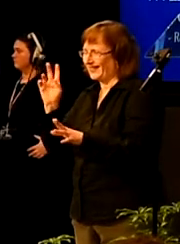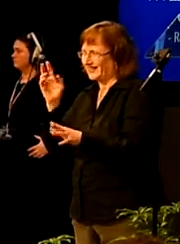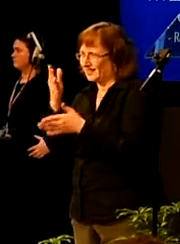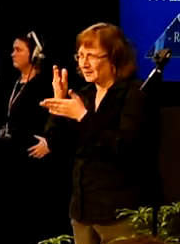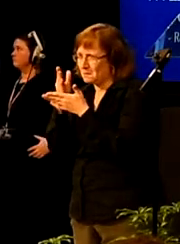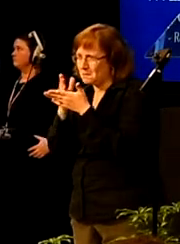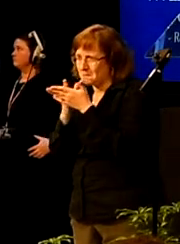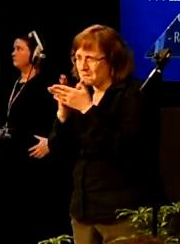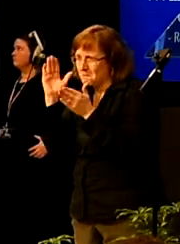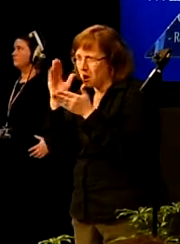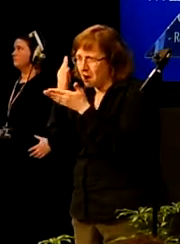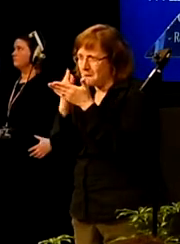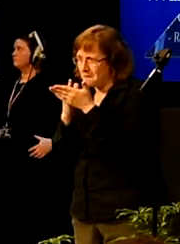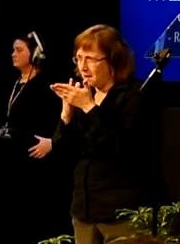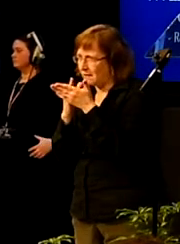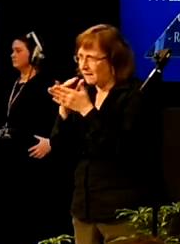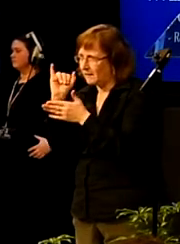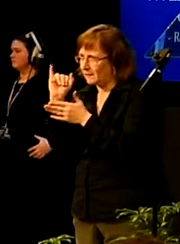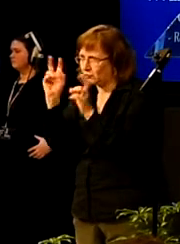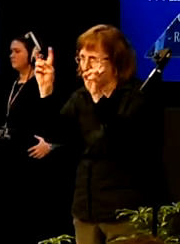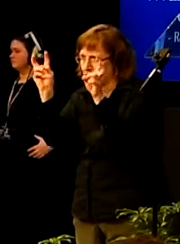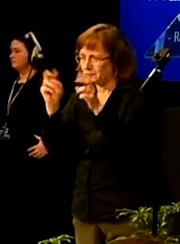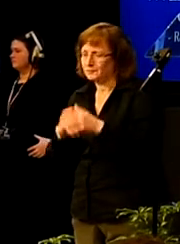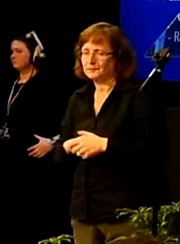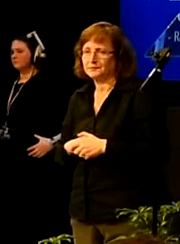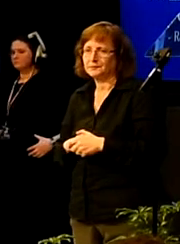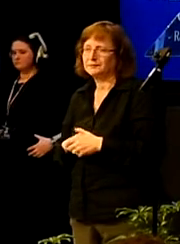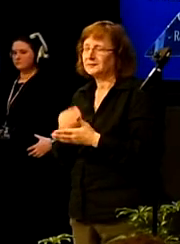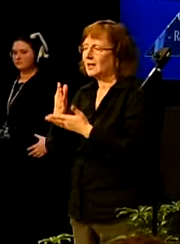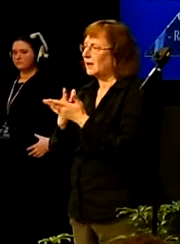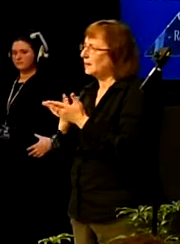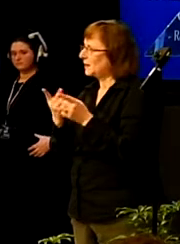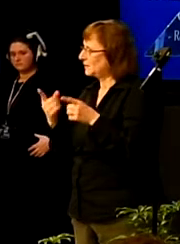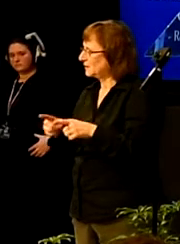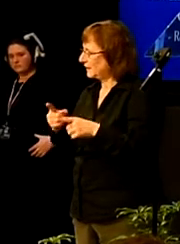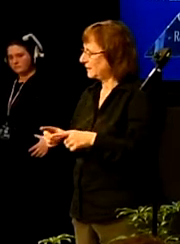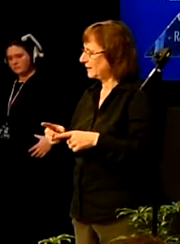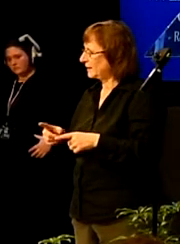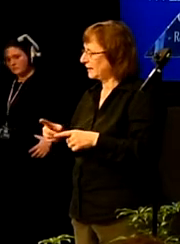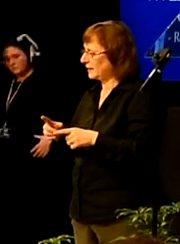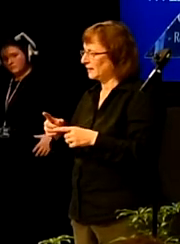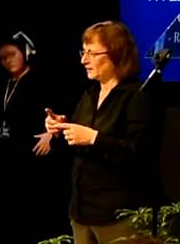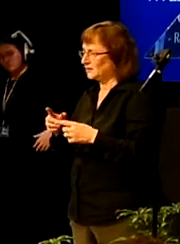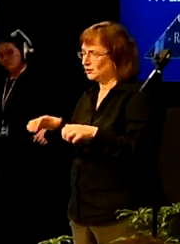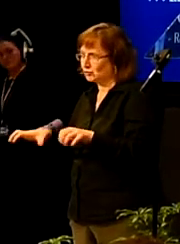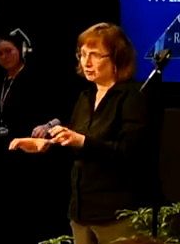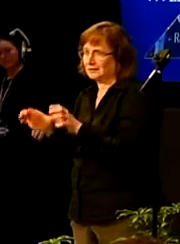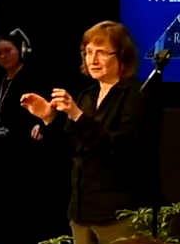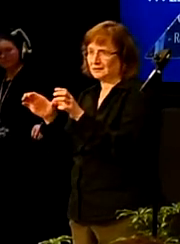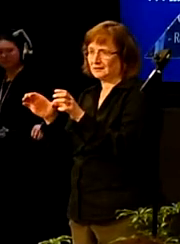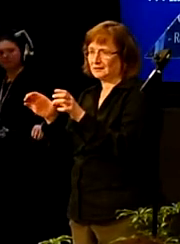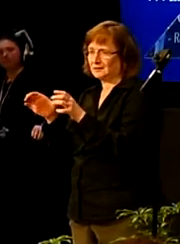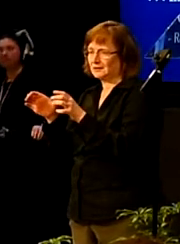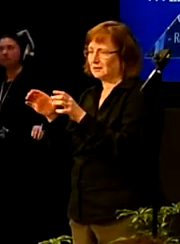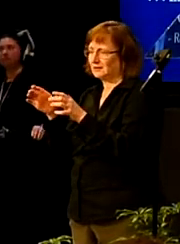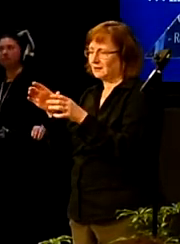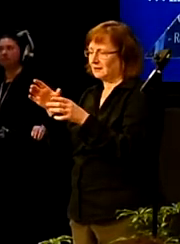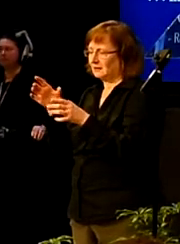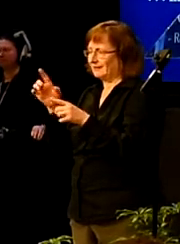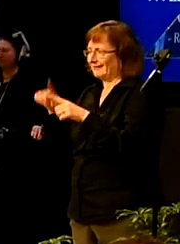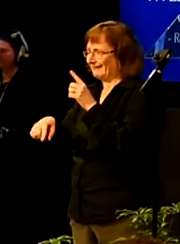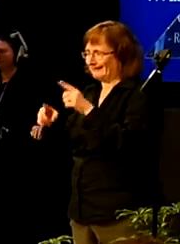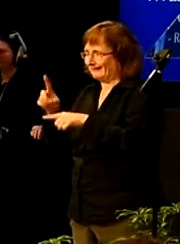of the entire infrastructure picture. Part of what has led to our infrastructure crisis is that what is out of